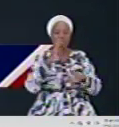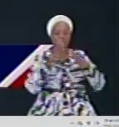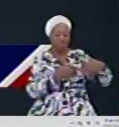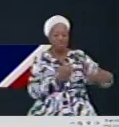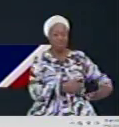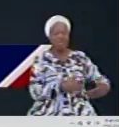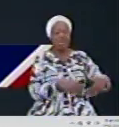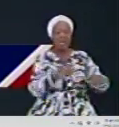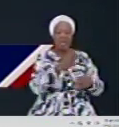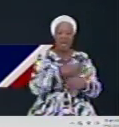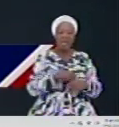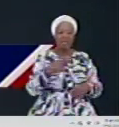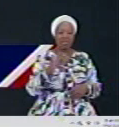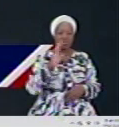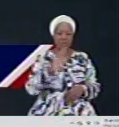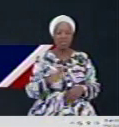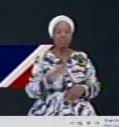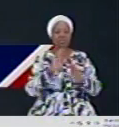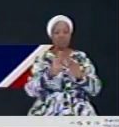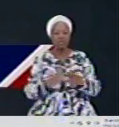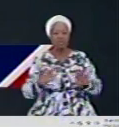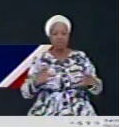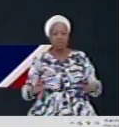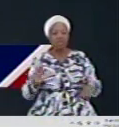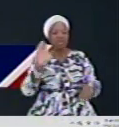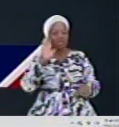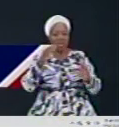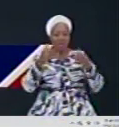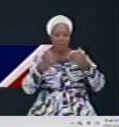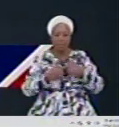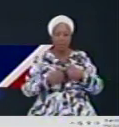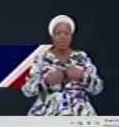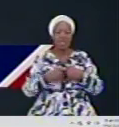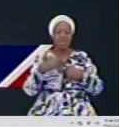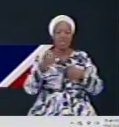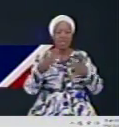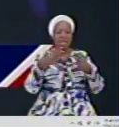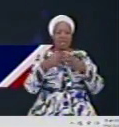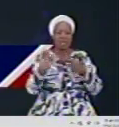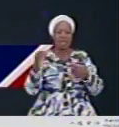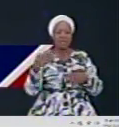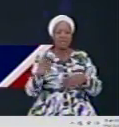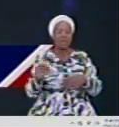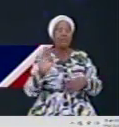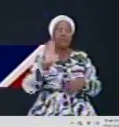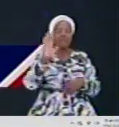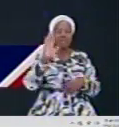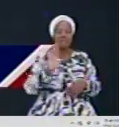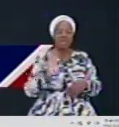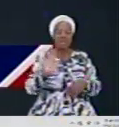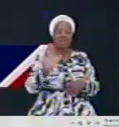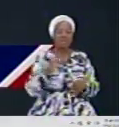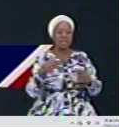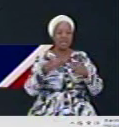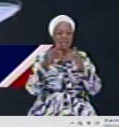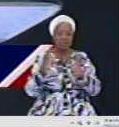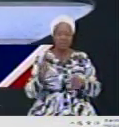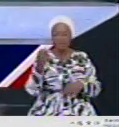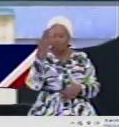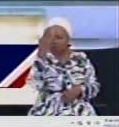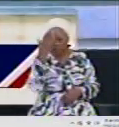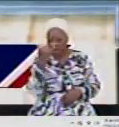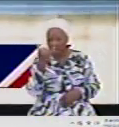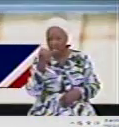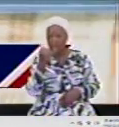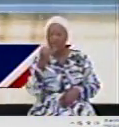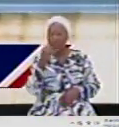thy seed shall possess the gate of his enemies. Why? On